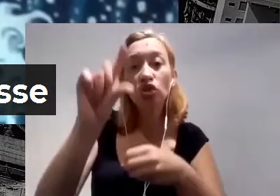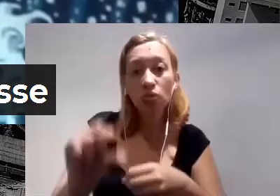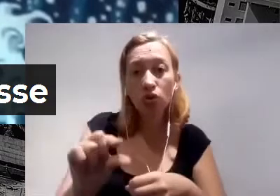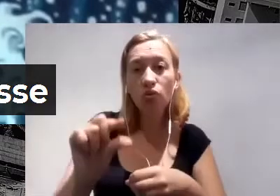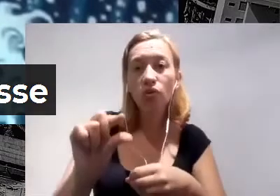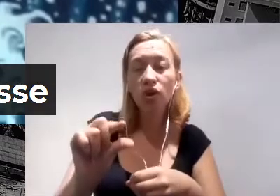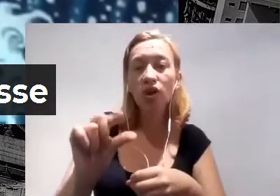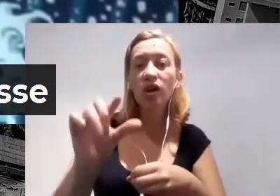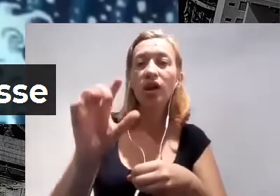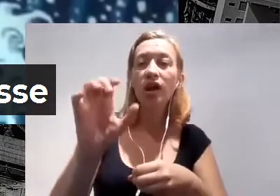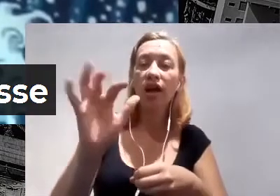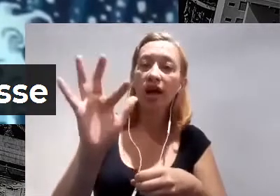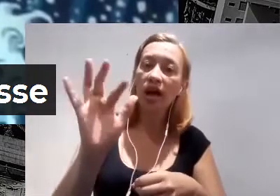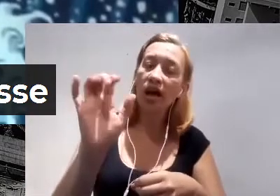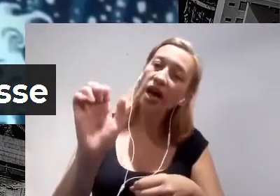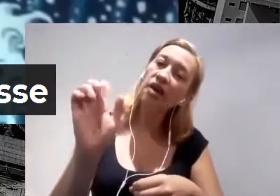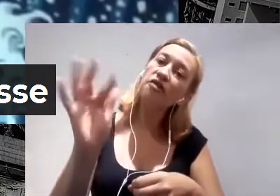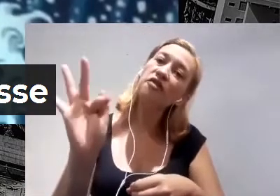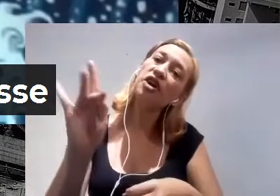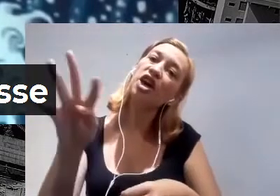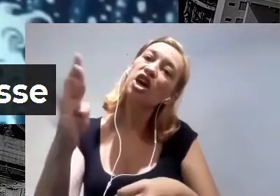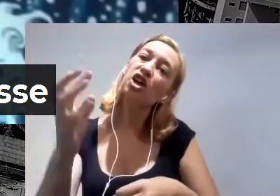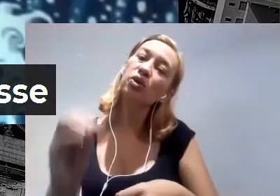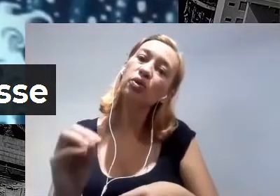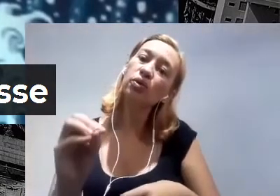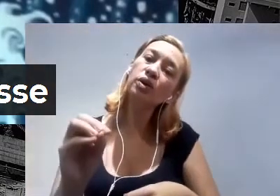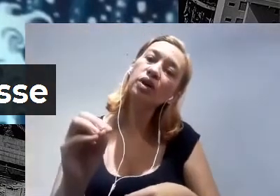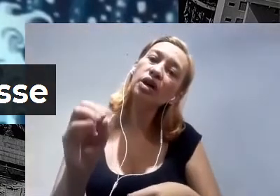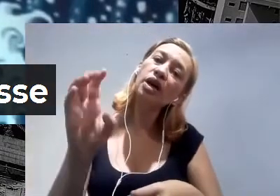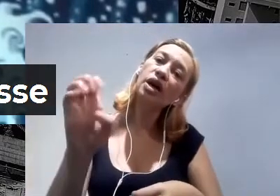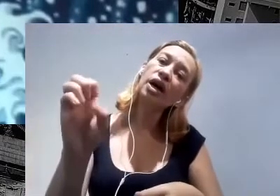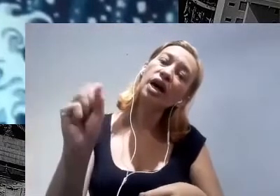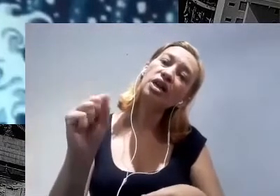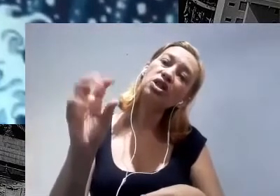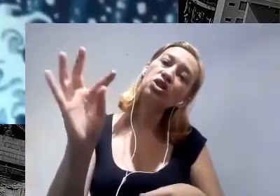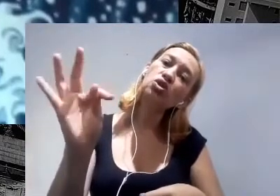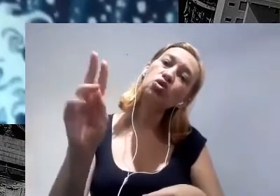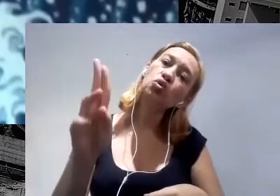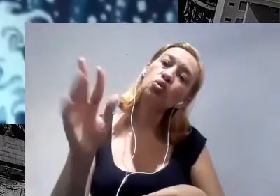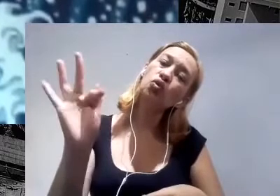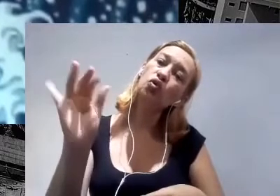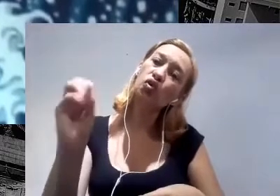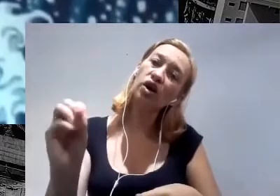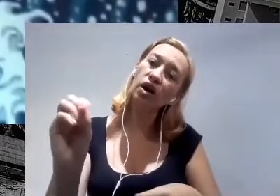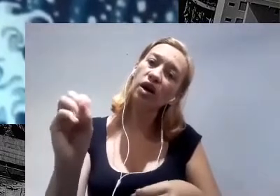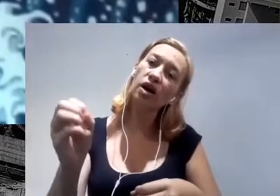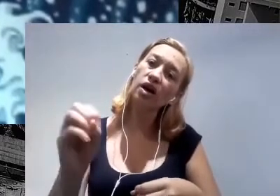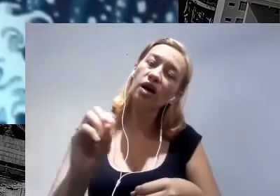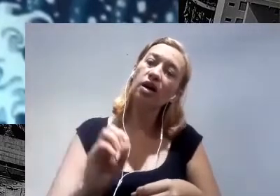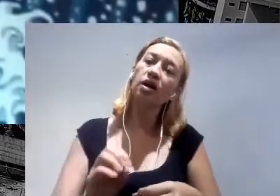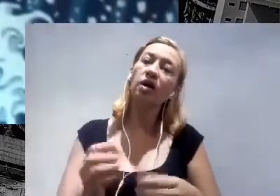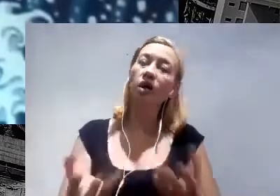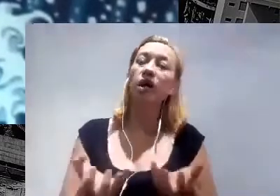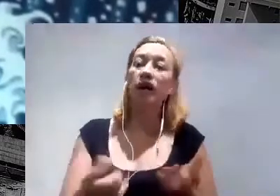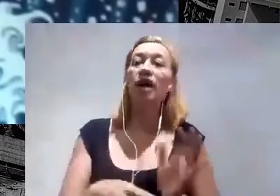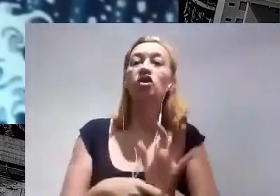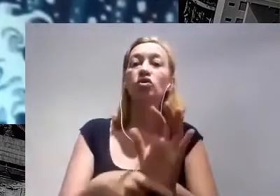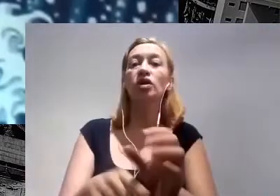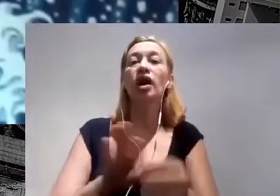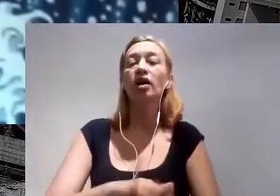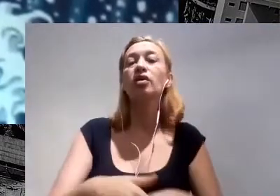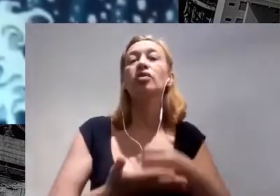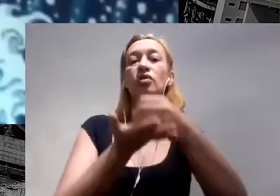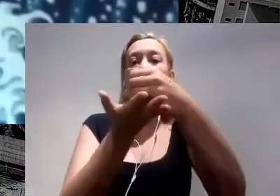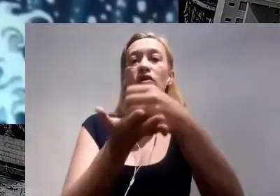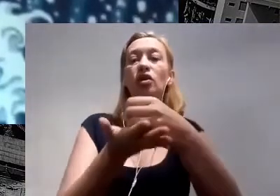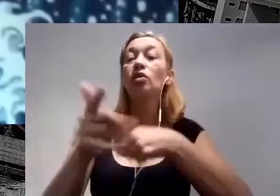development. So when they're pursuing the work that they do with their farmers in their supply chain